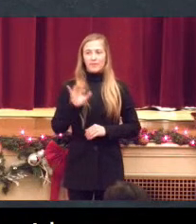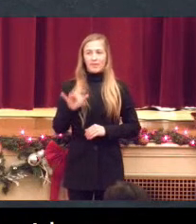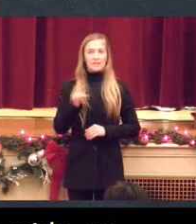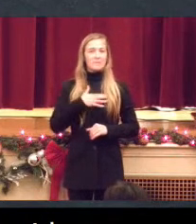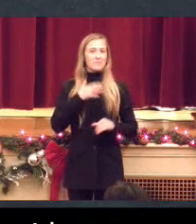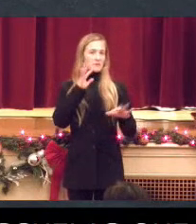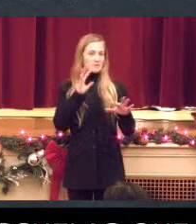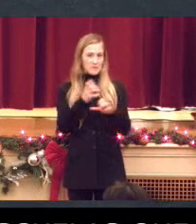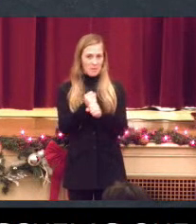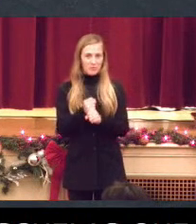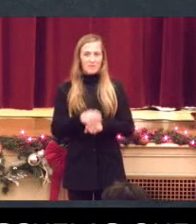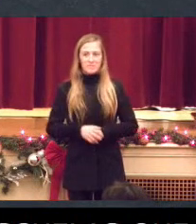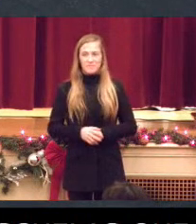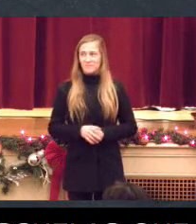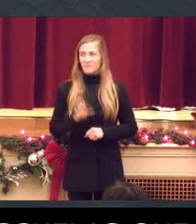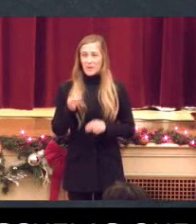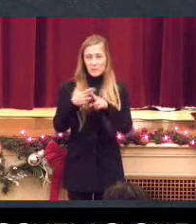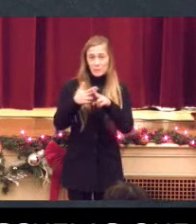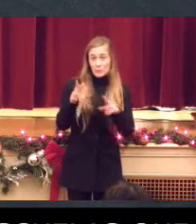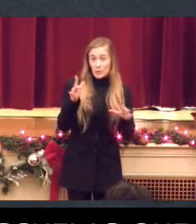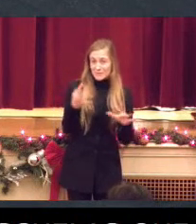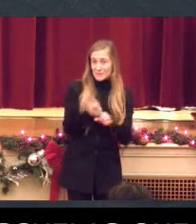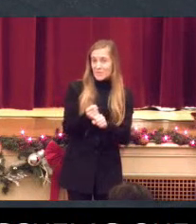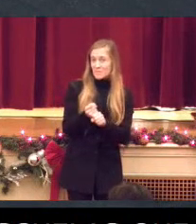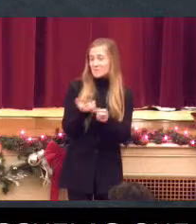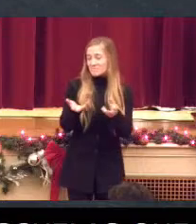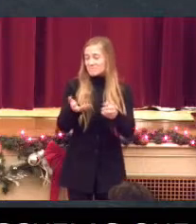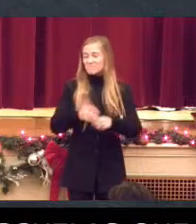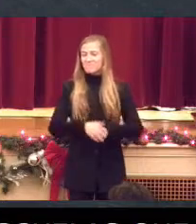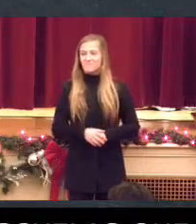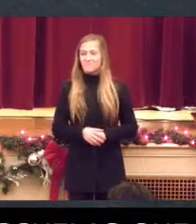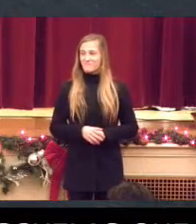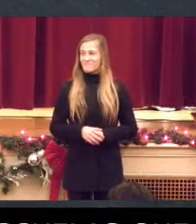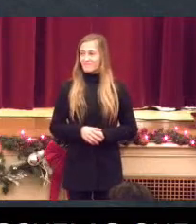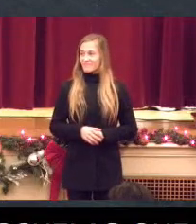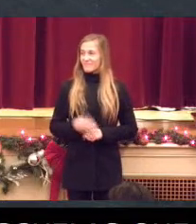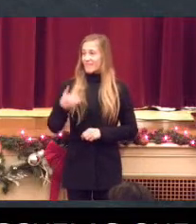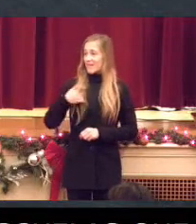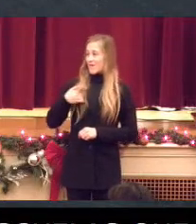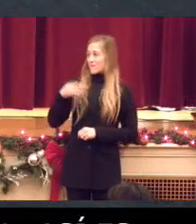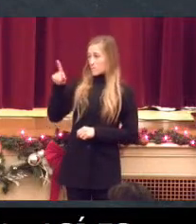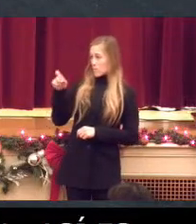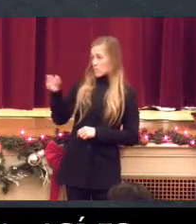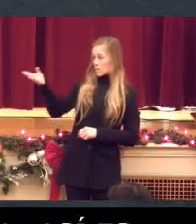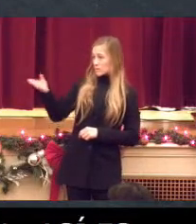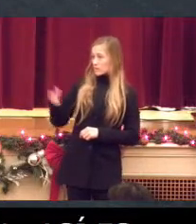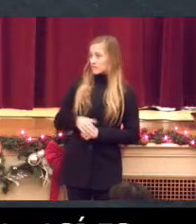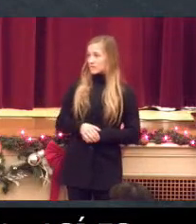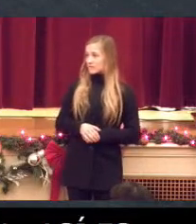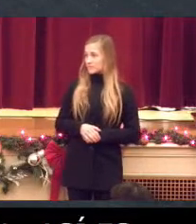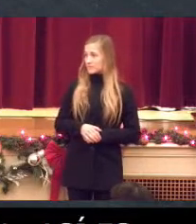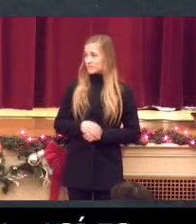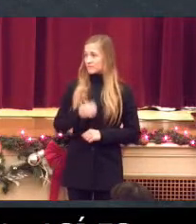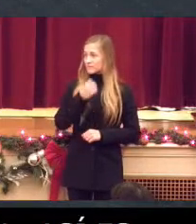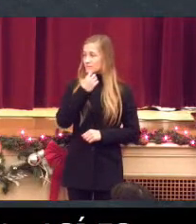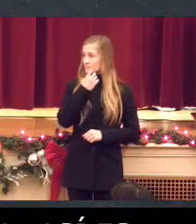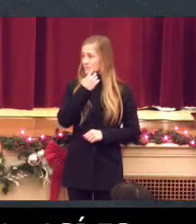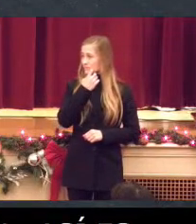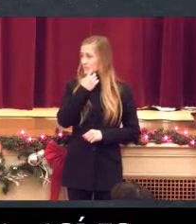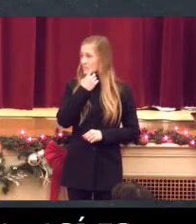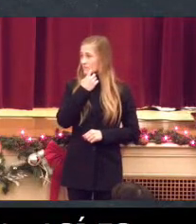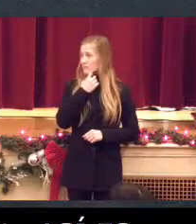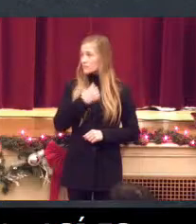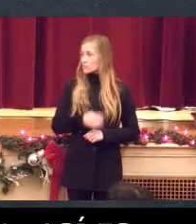know, that's a great short summary, but we had, Mr. Holler had